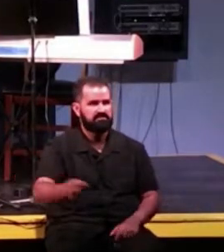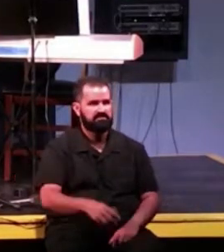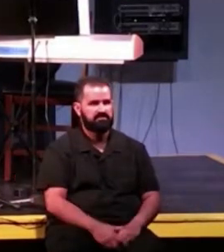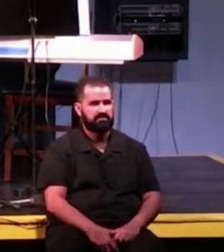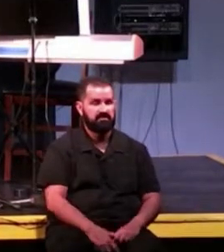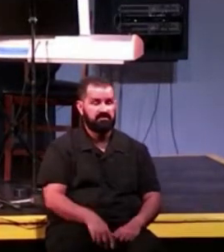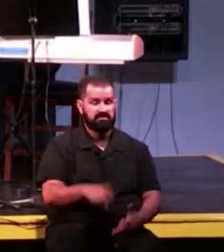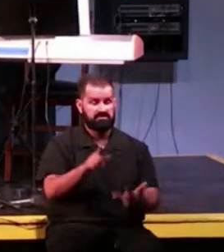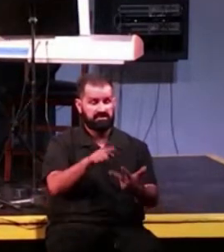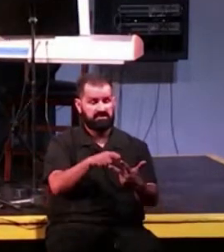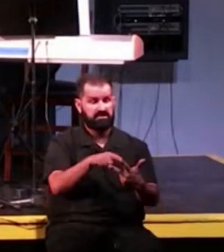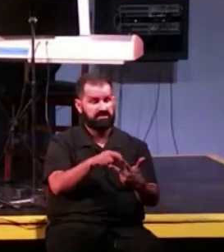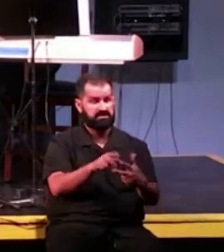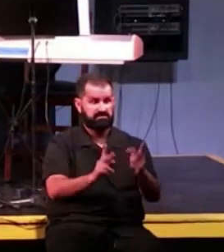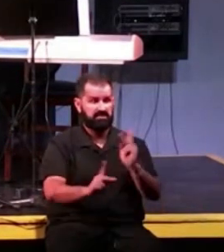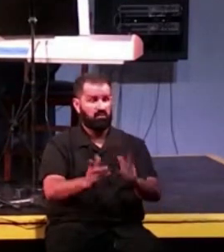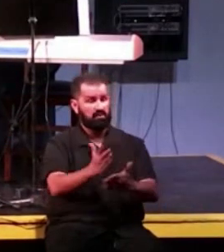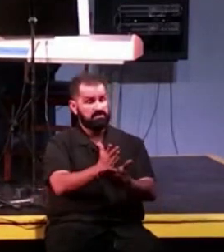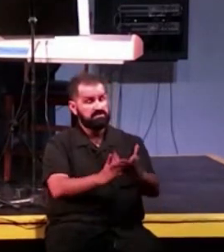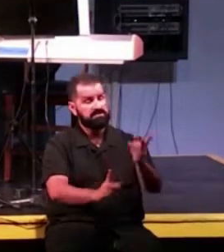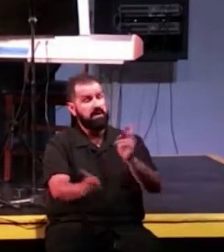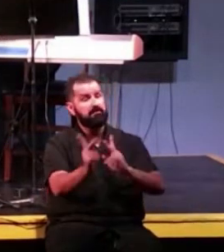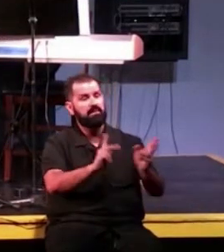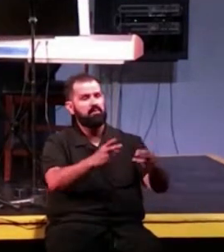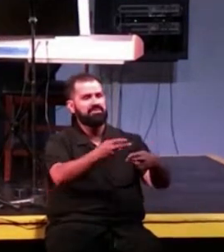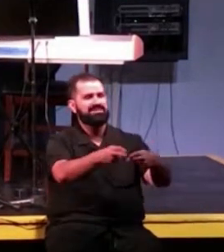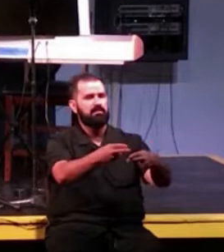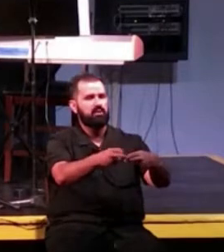See, Orpah reminds me that some people are seasonal.